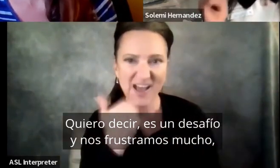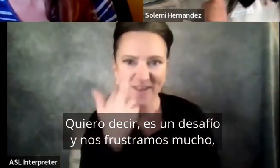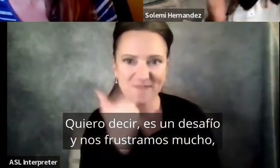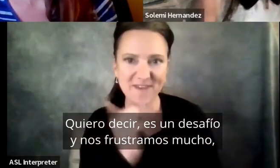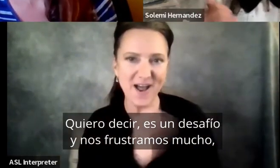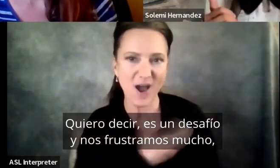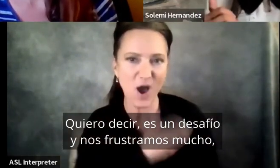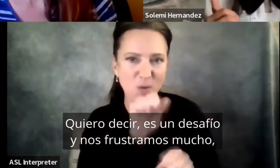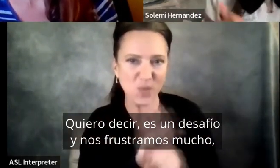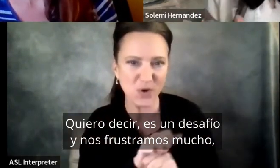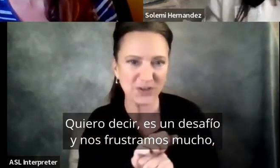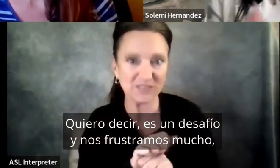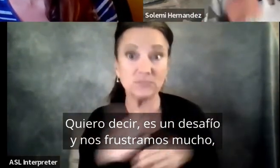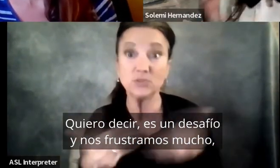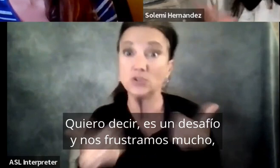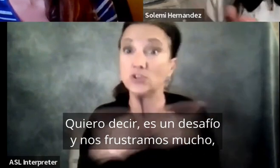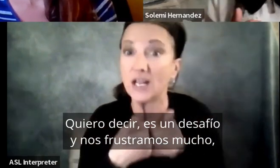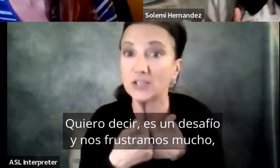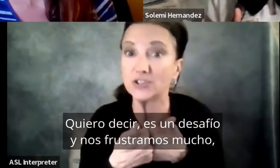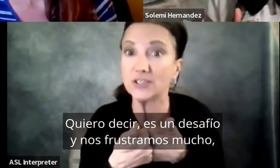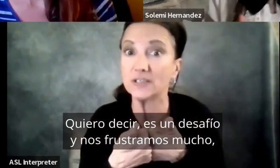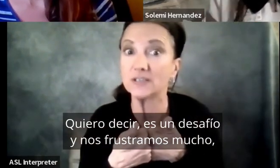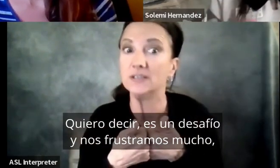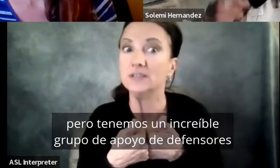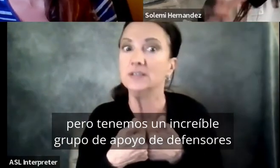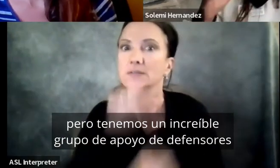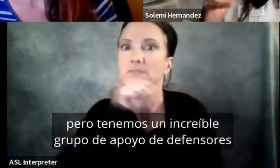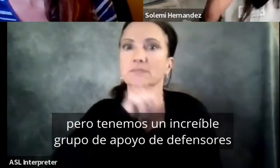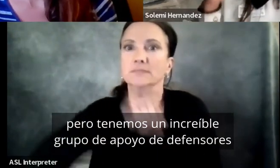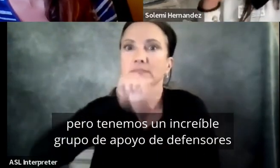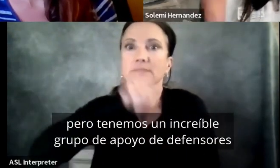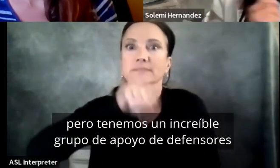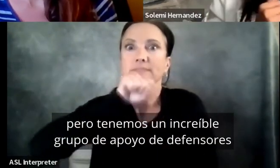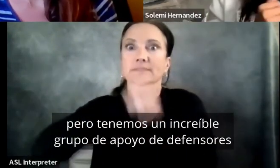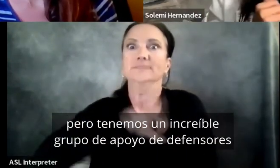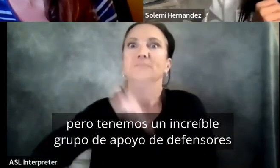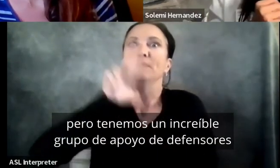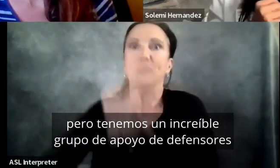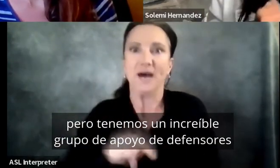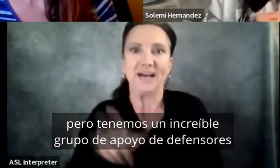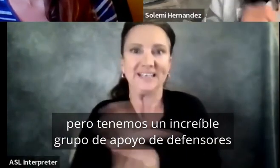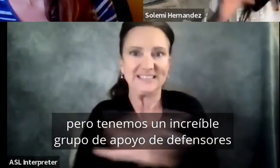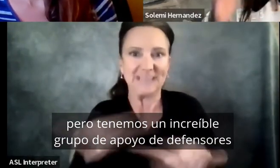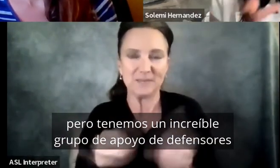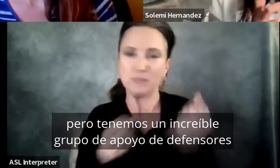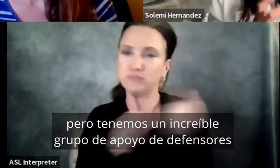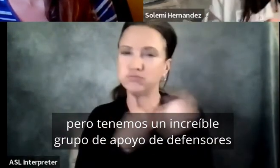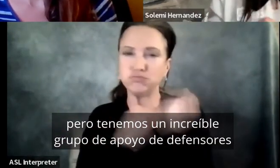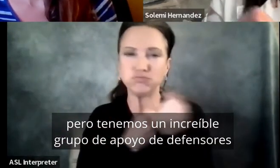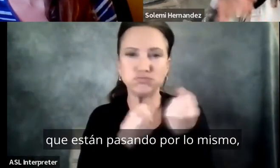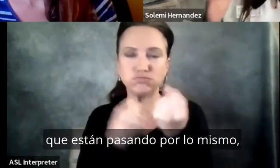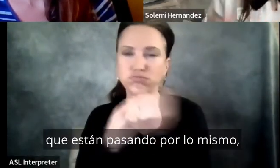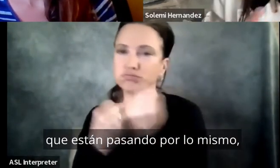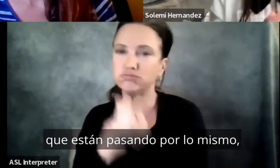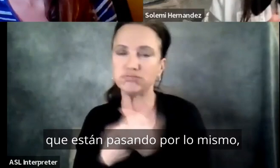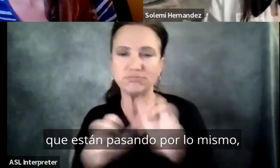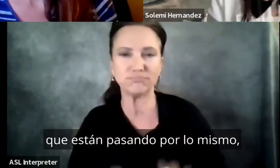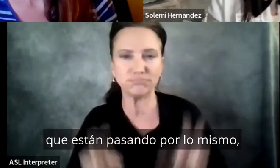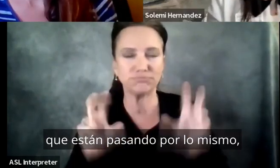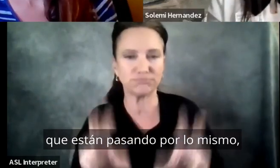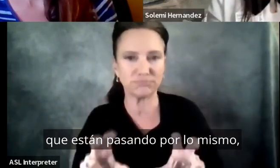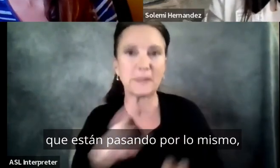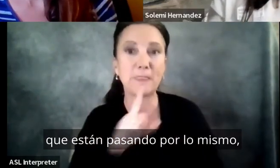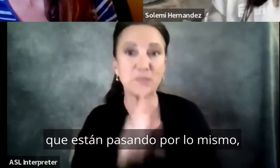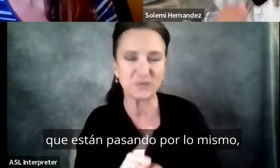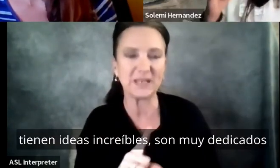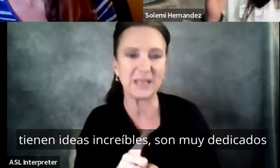mean, it's challenging and we do get a lot of frustration, but we have an amazing support group of advocates that are going through the